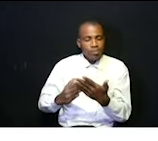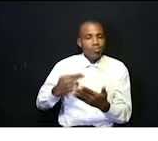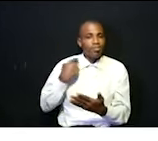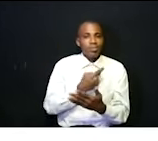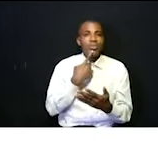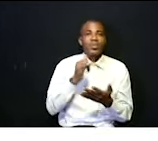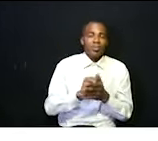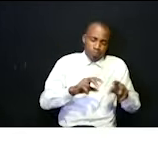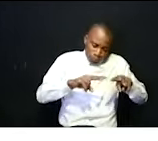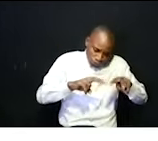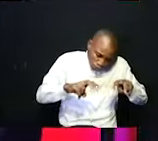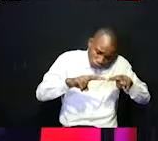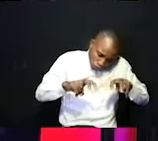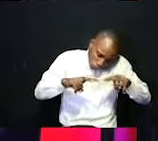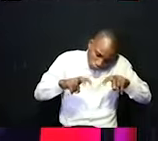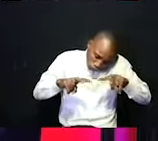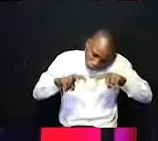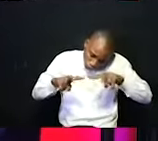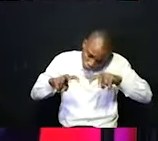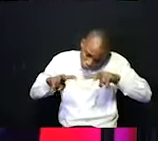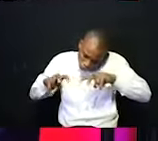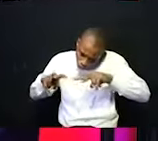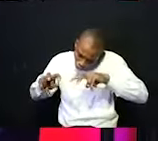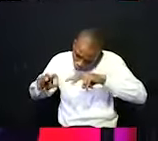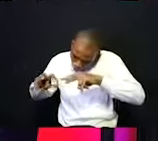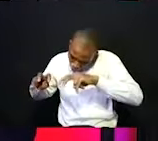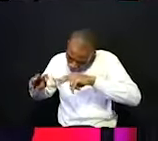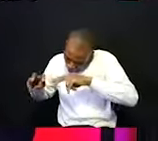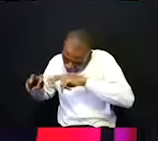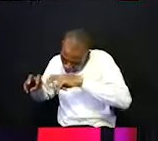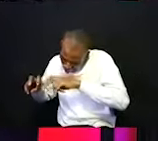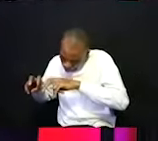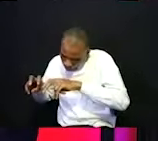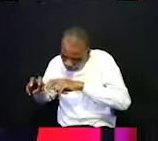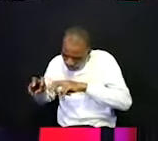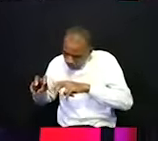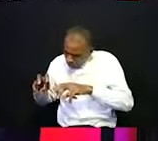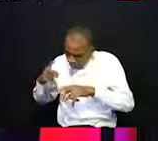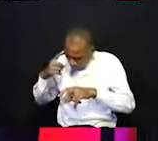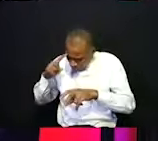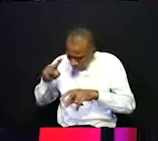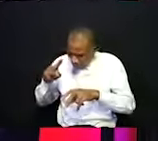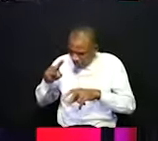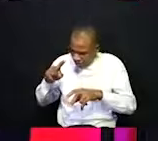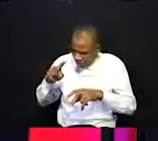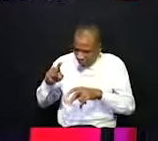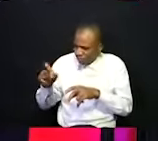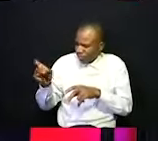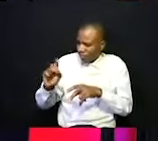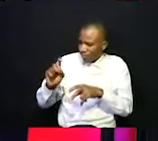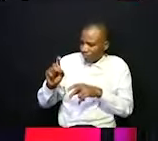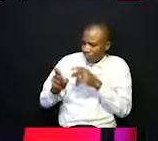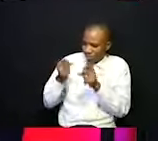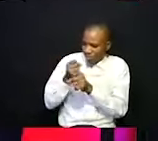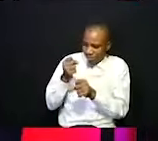ene dunumu a papei anase Edwards iwuye no papebi enso ehwehwe na brabo beye mfrisia oha etwamu